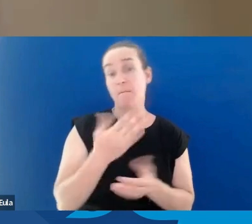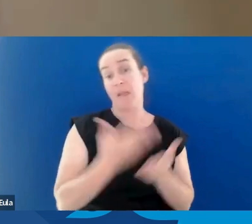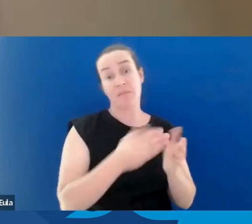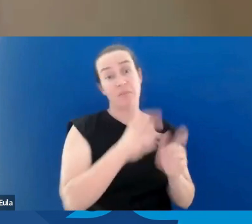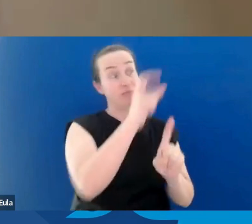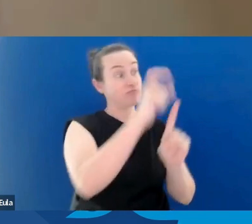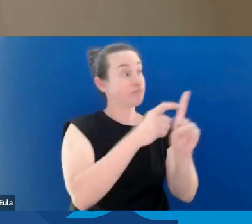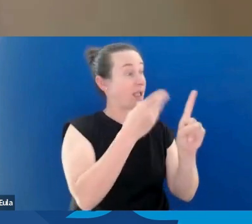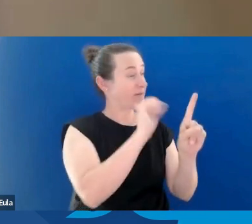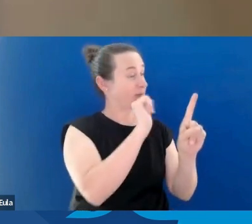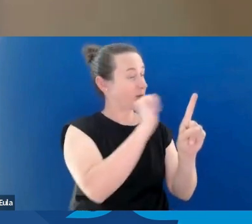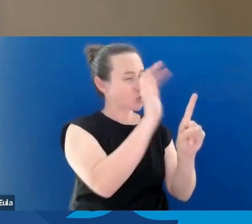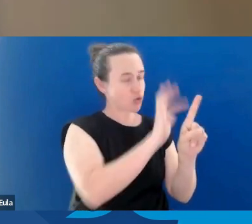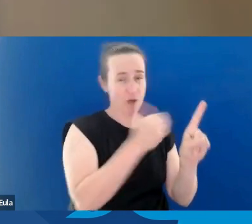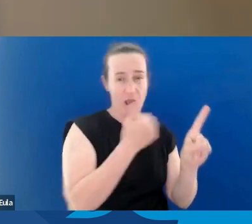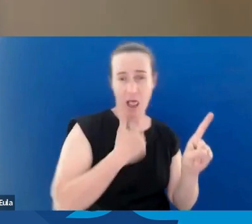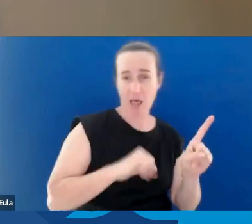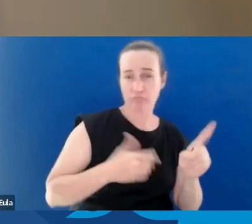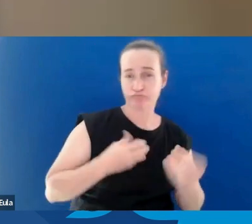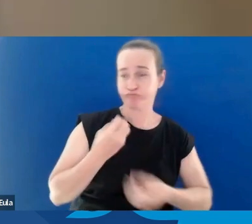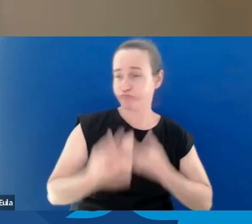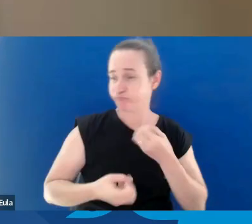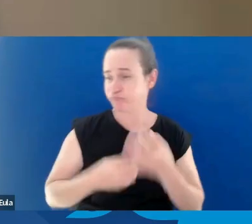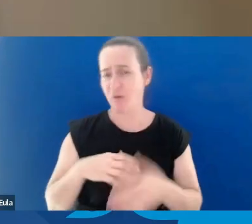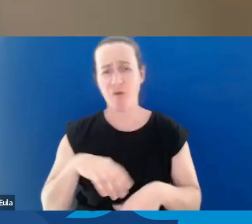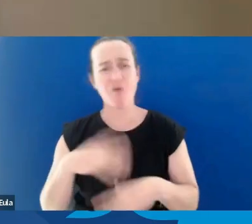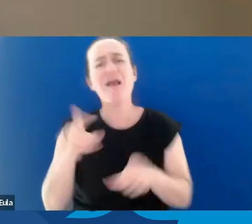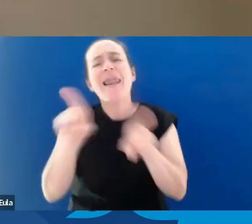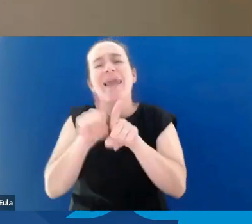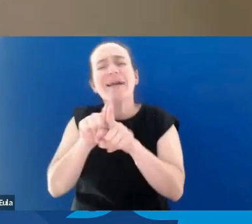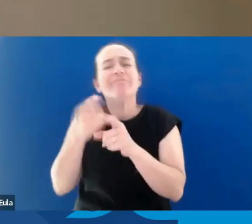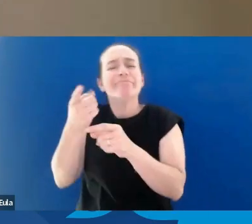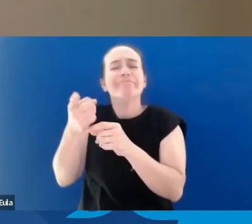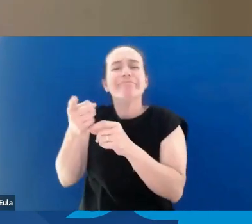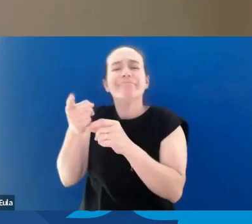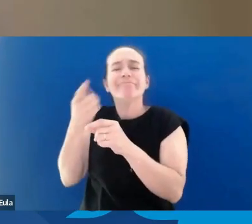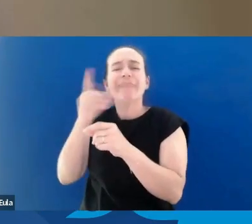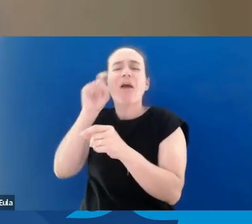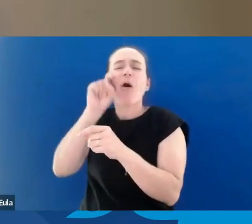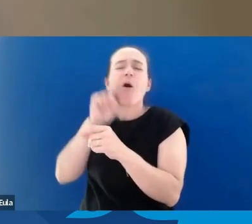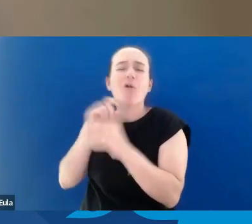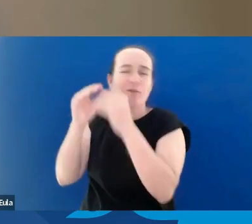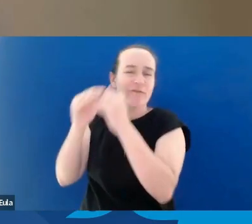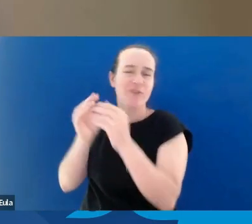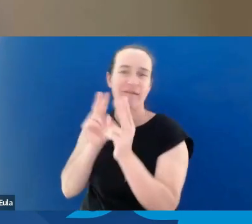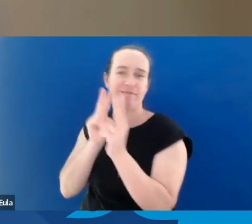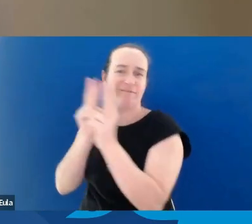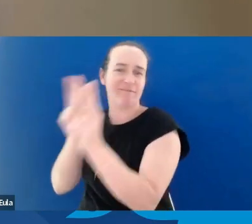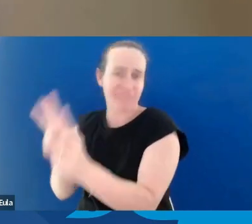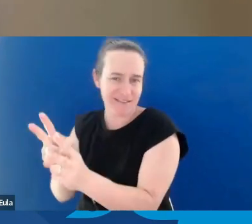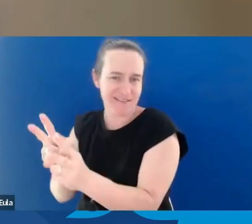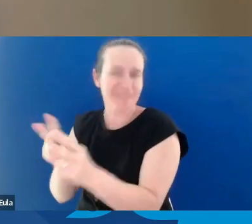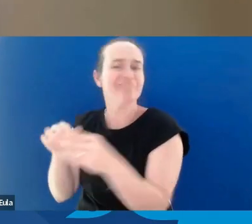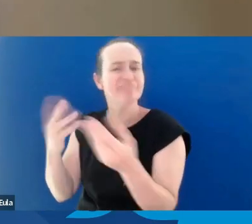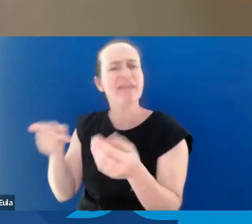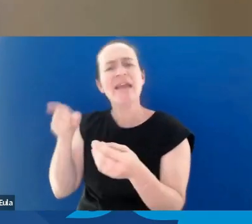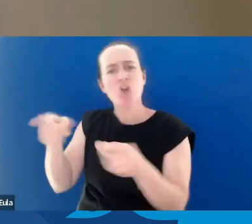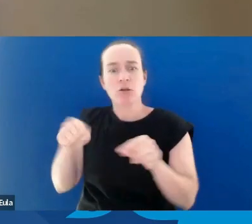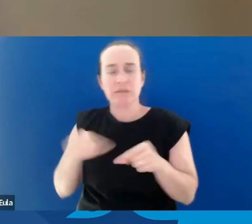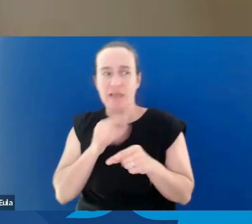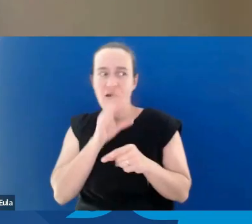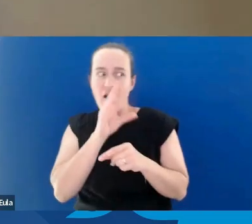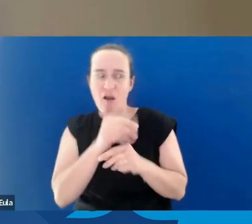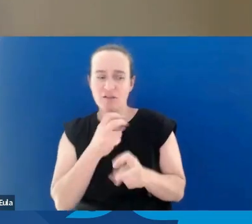everyday experiences, it's like a kuier, a visit with an old friend who isn't afraid to ask the tough